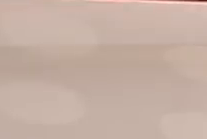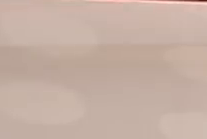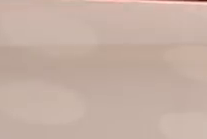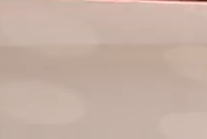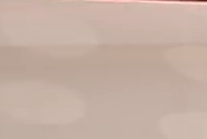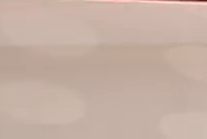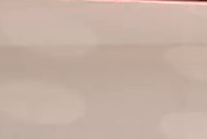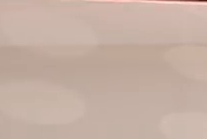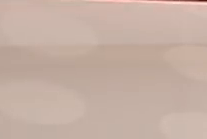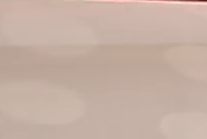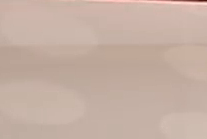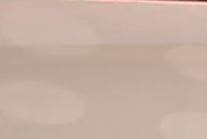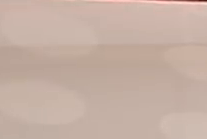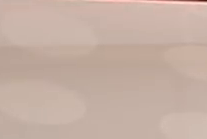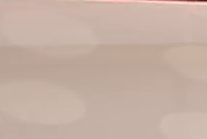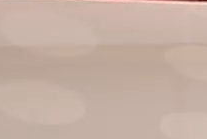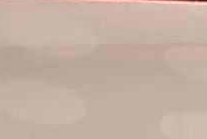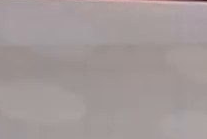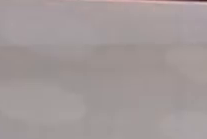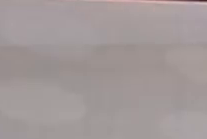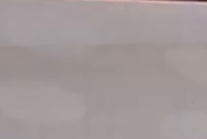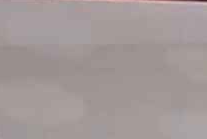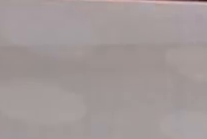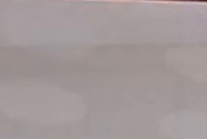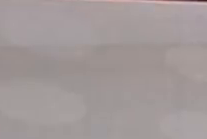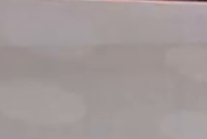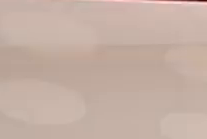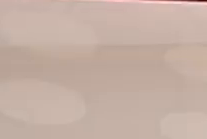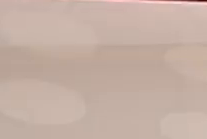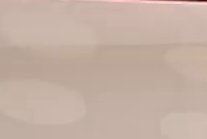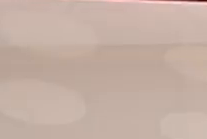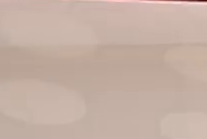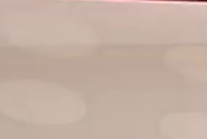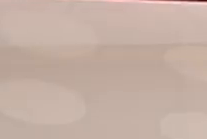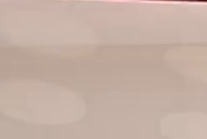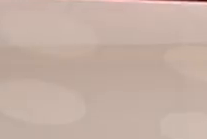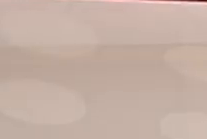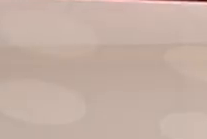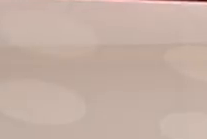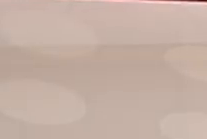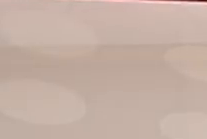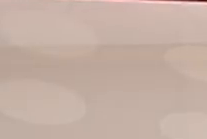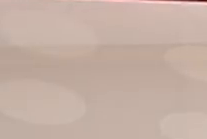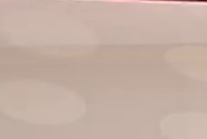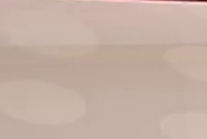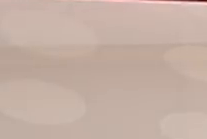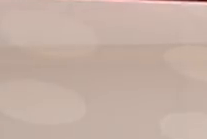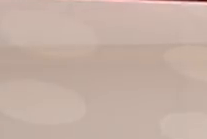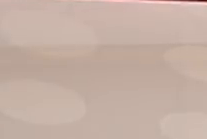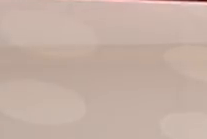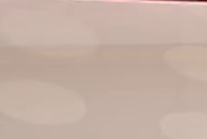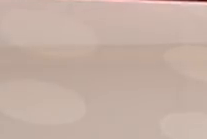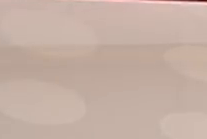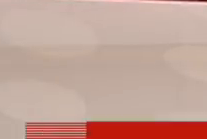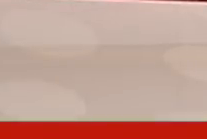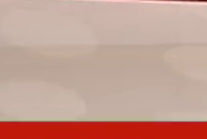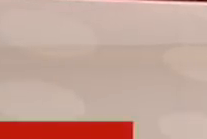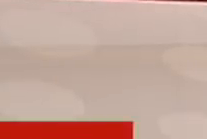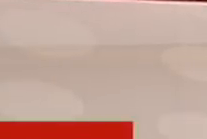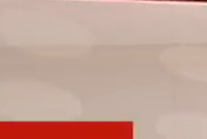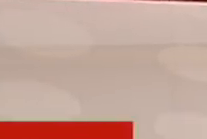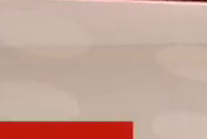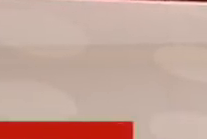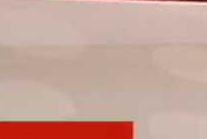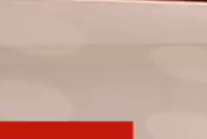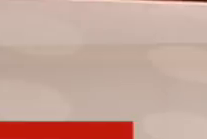All right. Thank you so much for staying with the Monday Report. We're about to get into this discussion, and joining me live from Nairobi is Dr. Patrick Amoth, is the Director